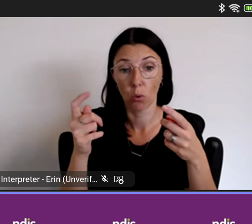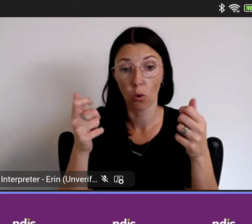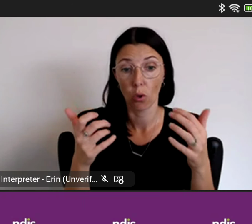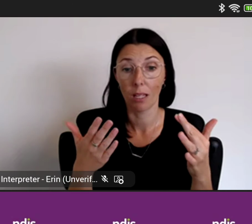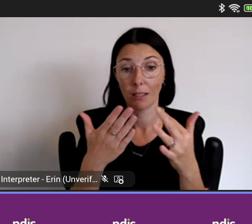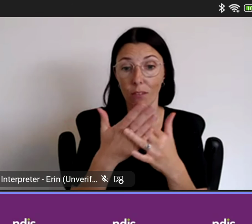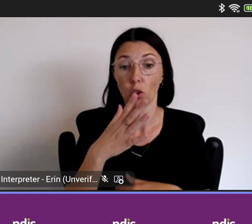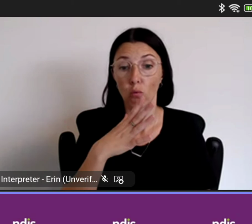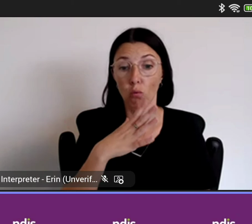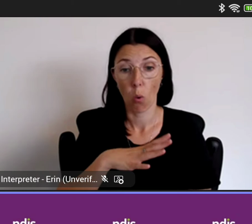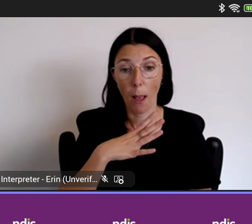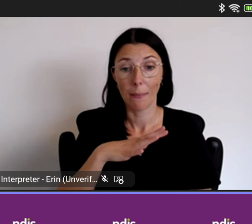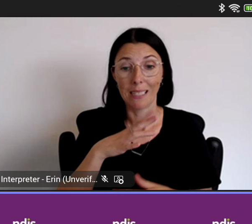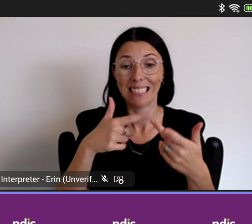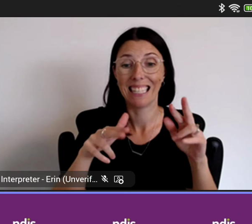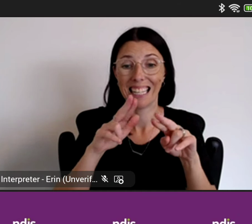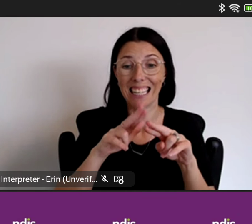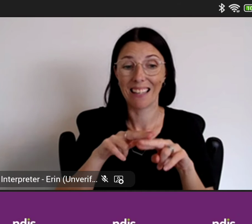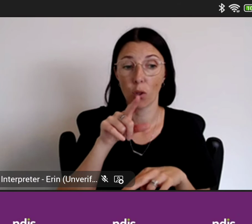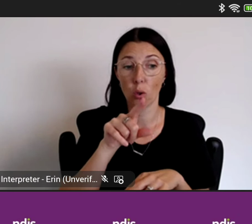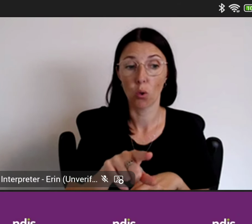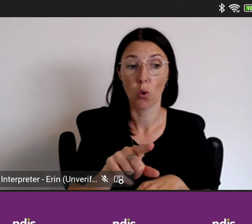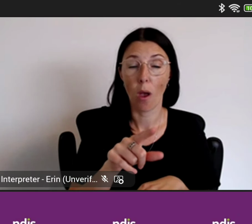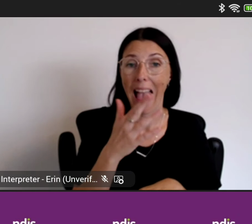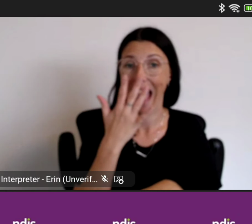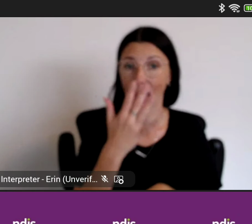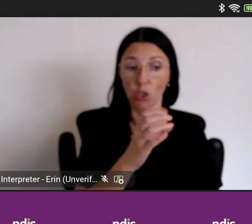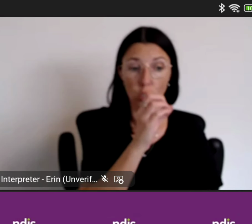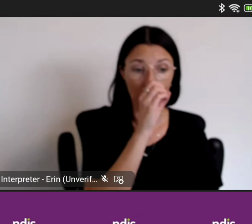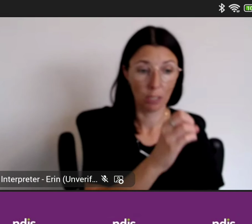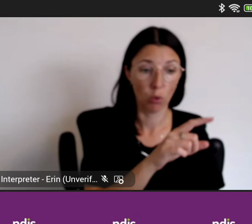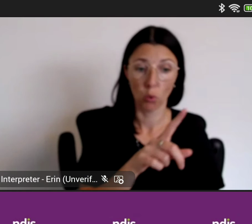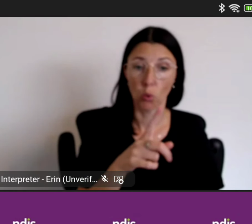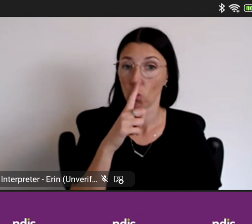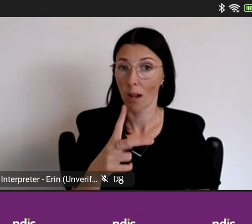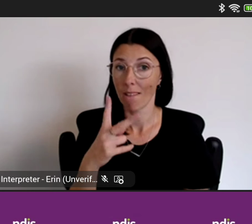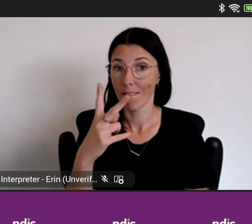and 25 with a hearing impairment.